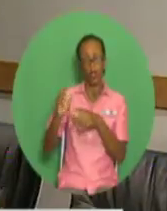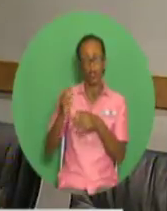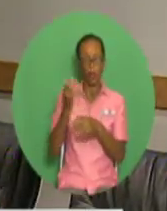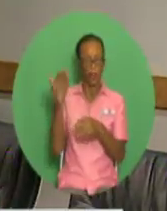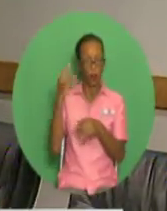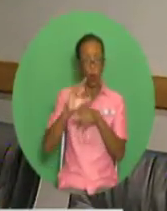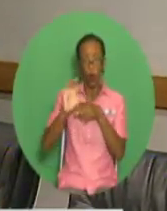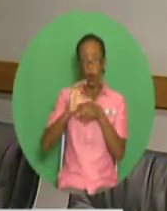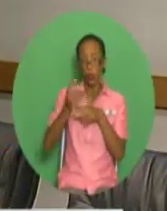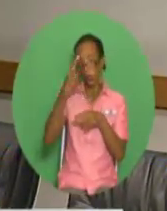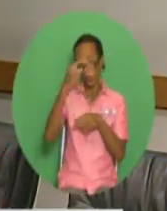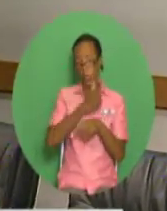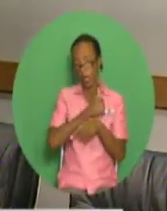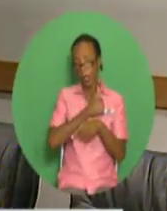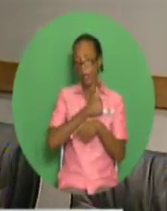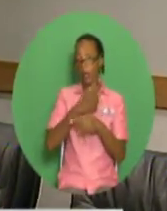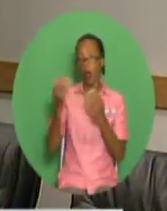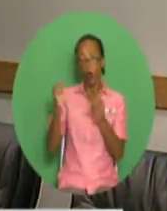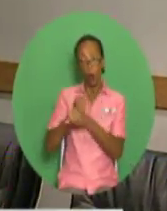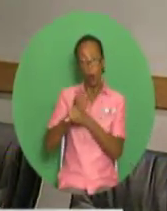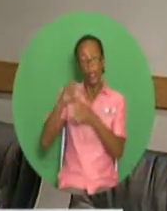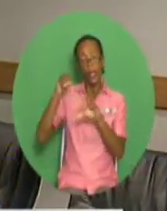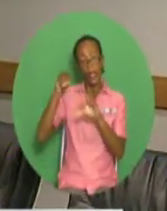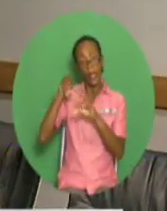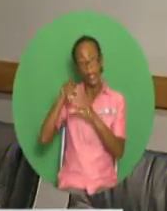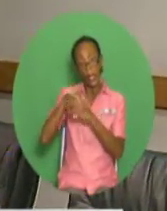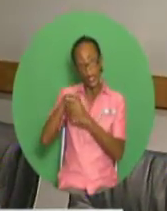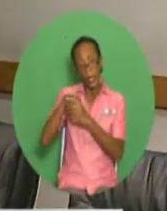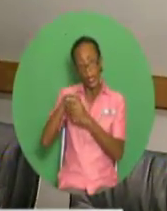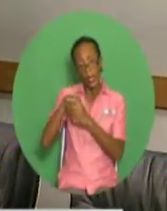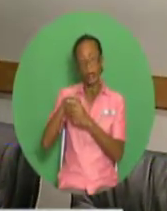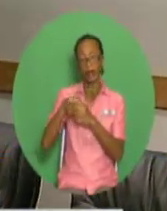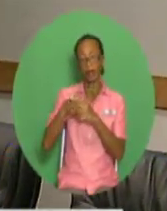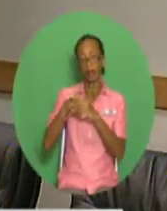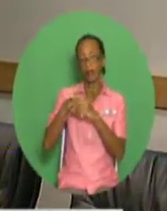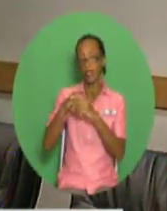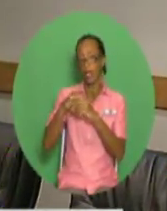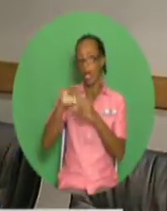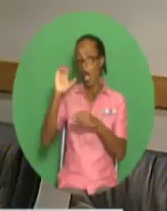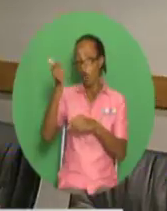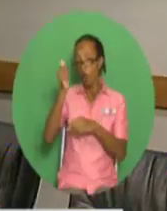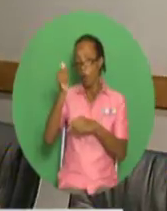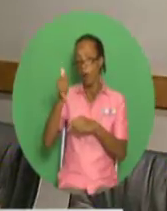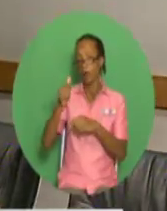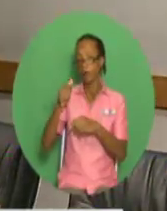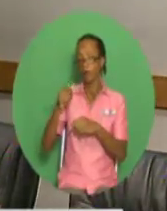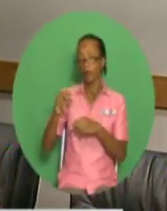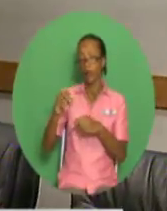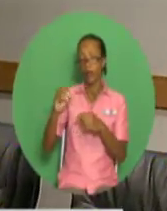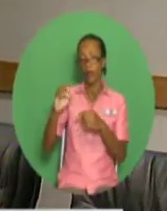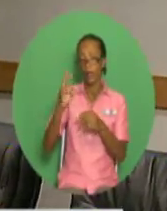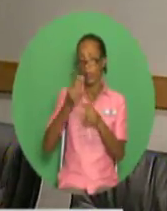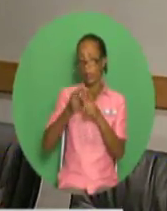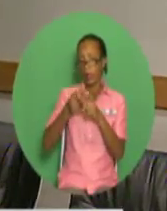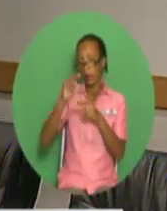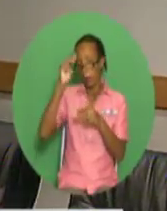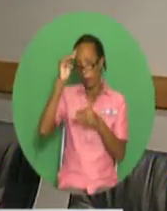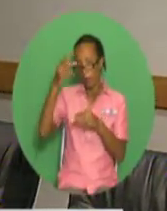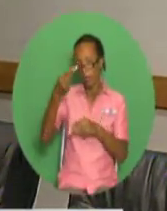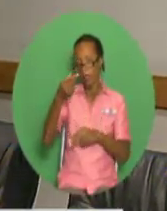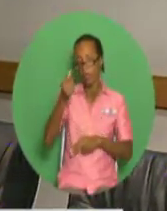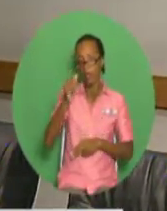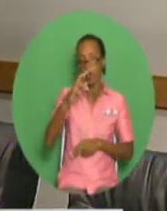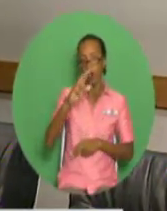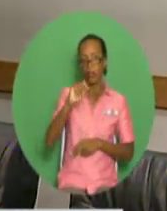Trinidad running the cycling velodrome and working with us, Mr. Aaron Hartwell, doing a fantastic job. Madam Speaker, we also, as you